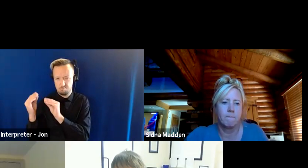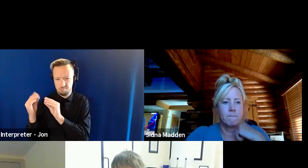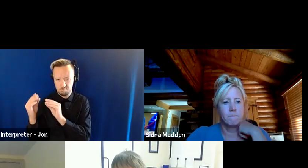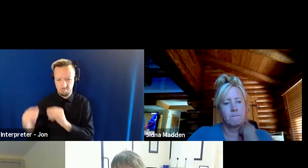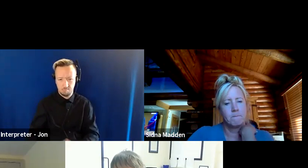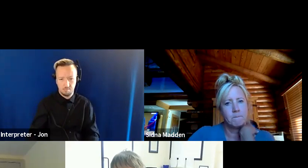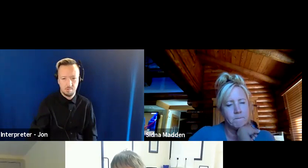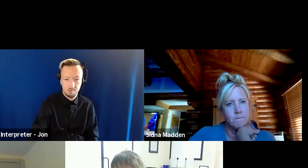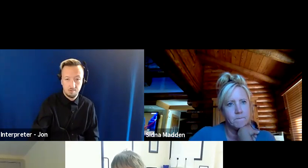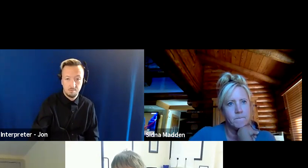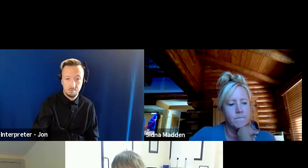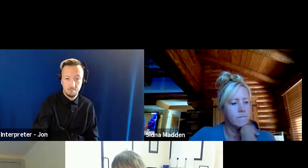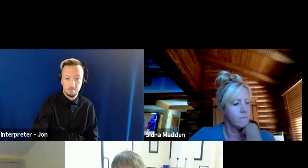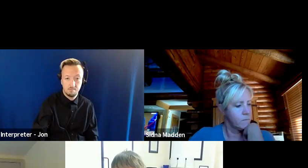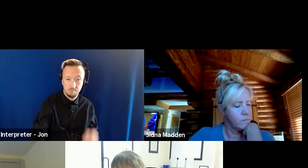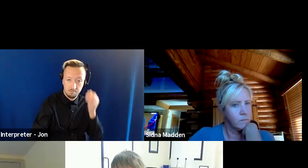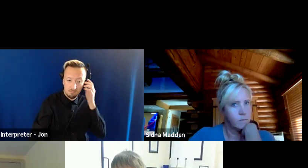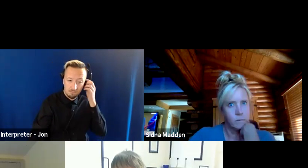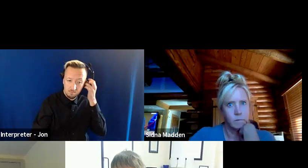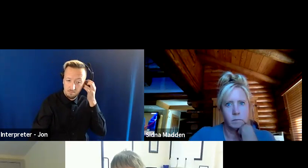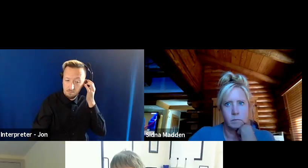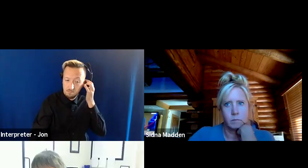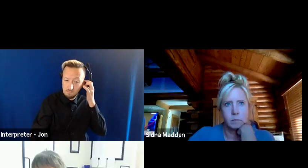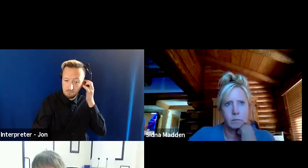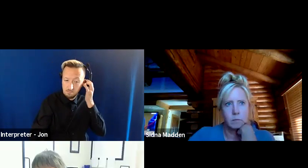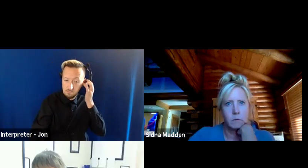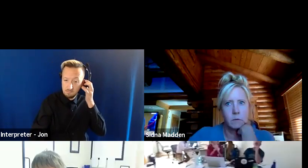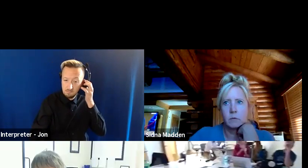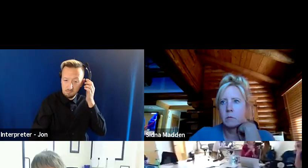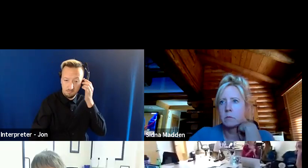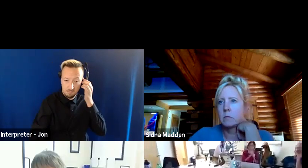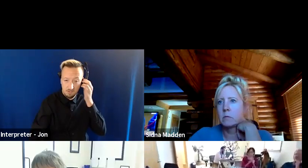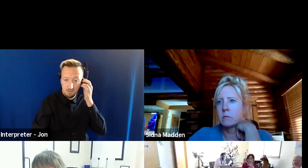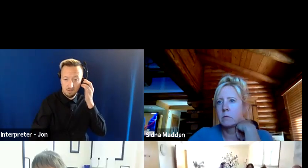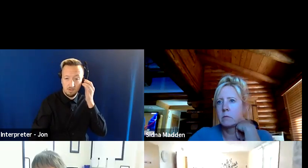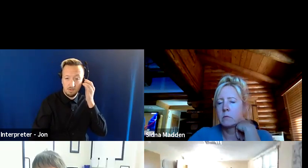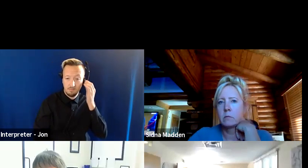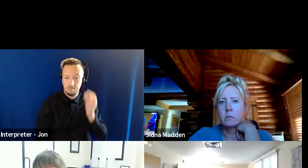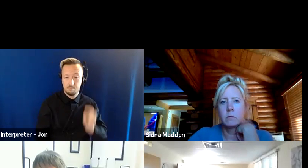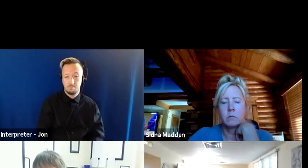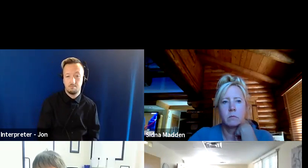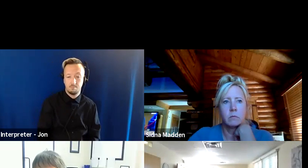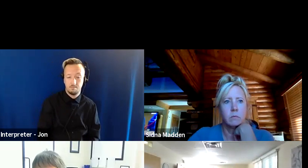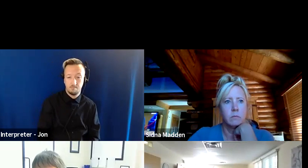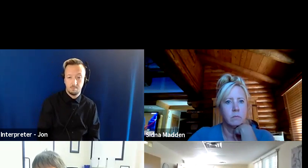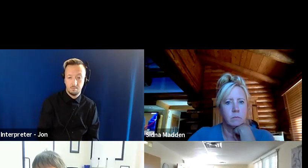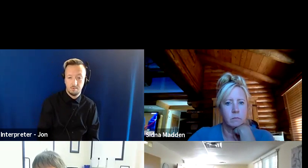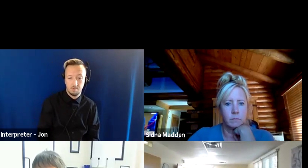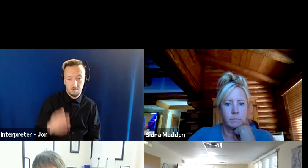Here we go, here we go. No, I'm gonna take the audio. See.